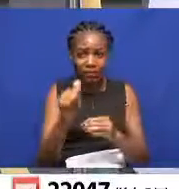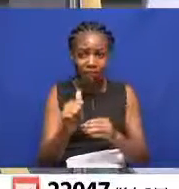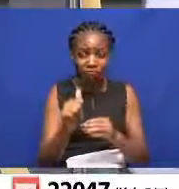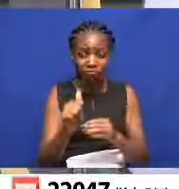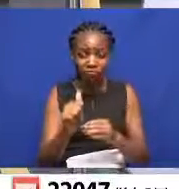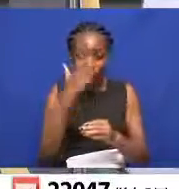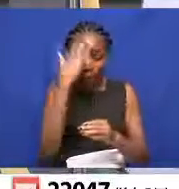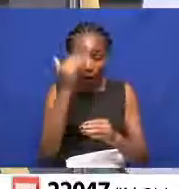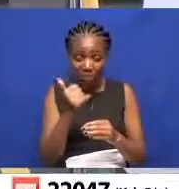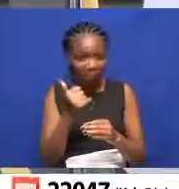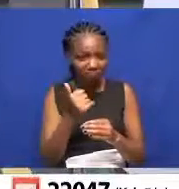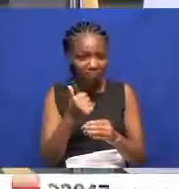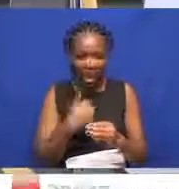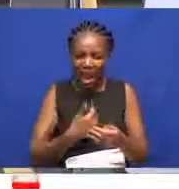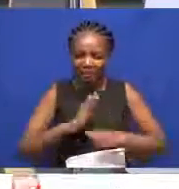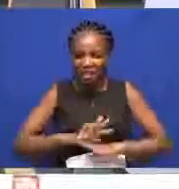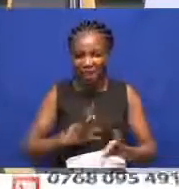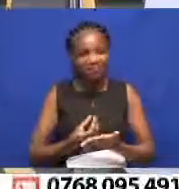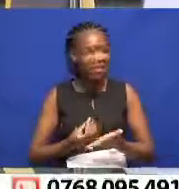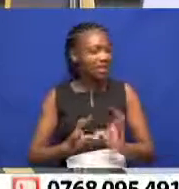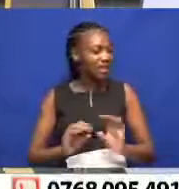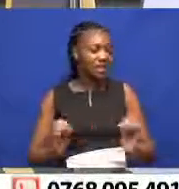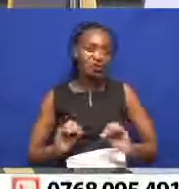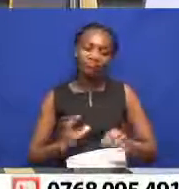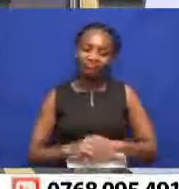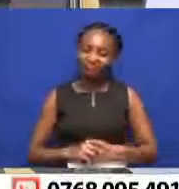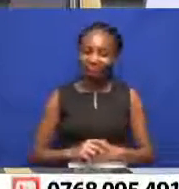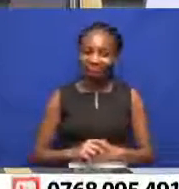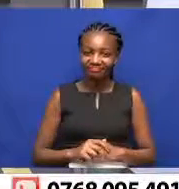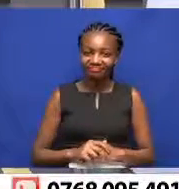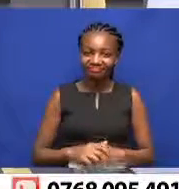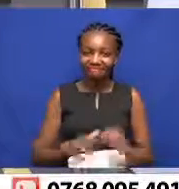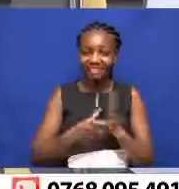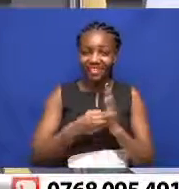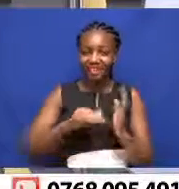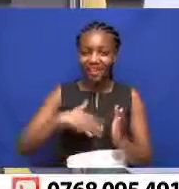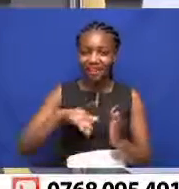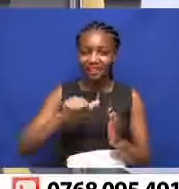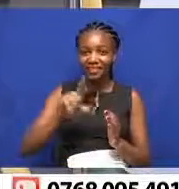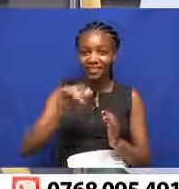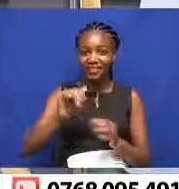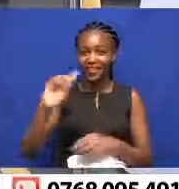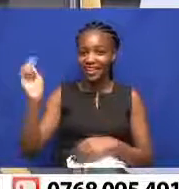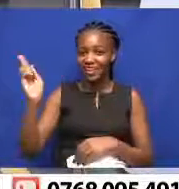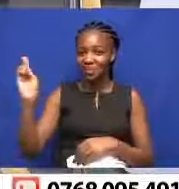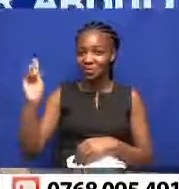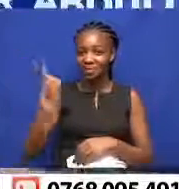flow to counties. Mohamed Ali, TV 47, Nairobi.